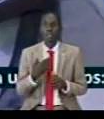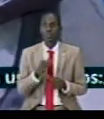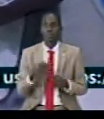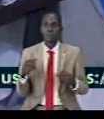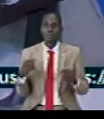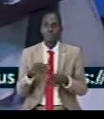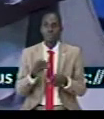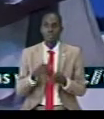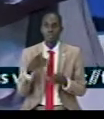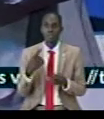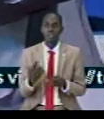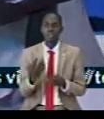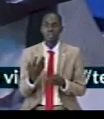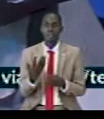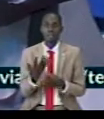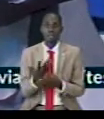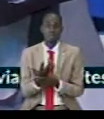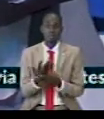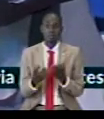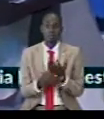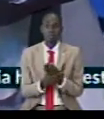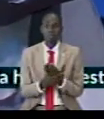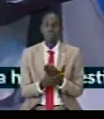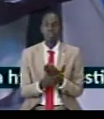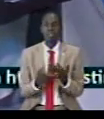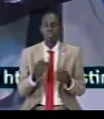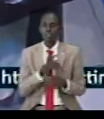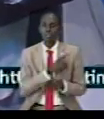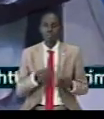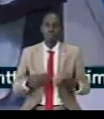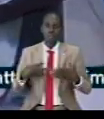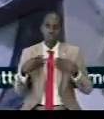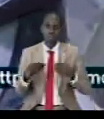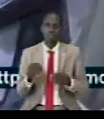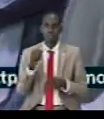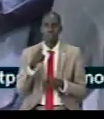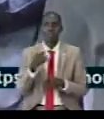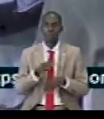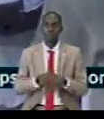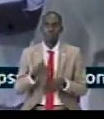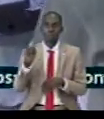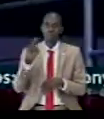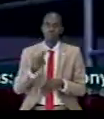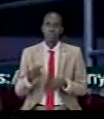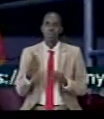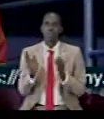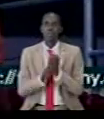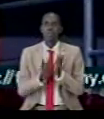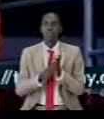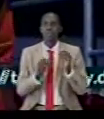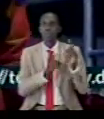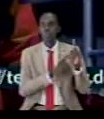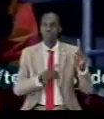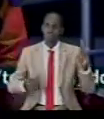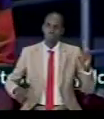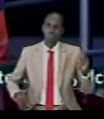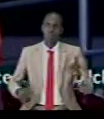hand, but the Lord healed her on Thursday. Let's listen to her. Praise the Lord,